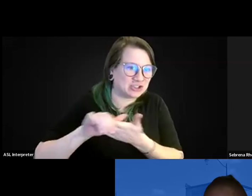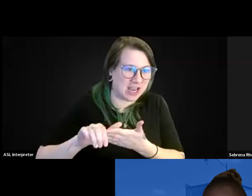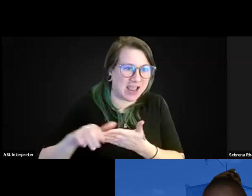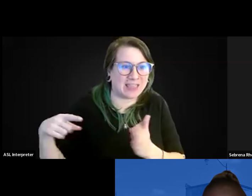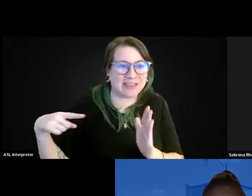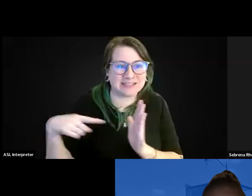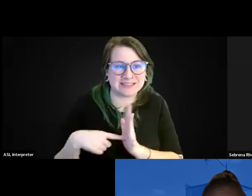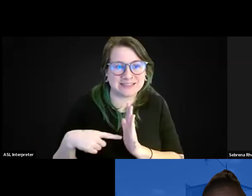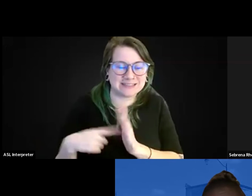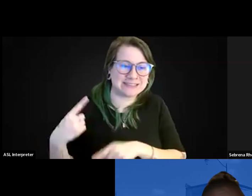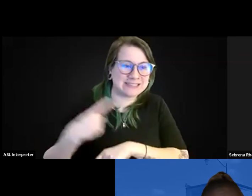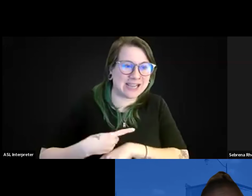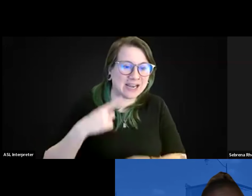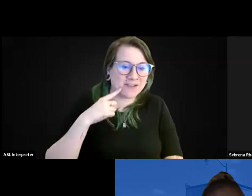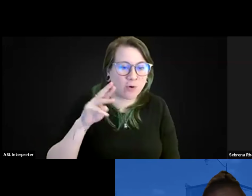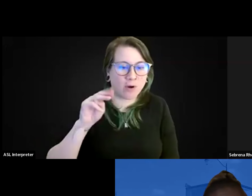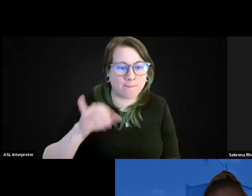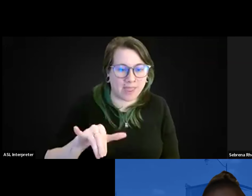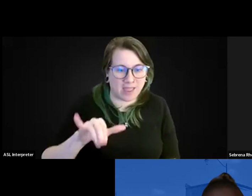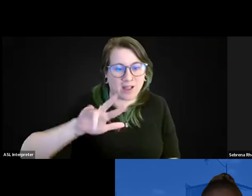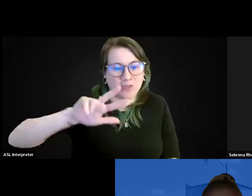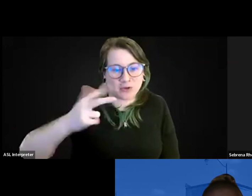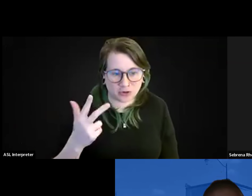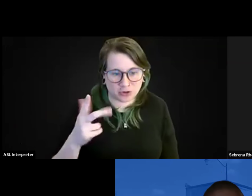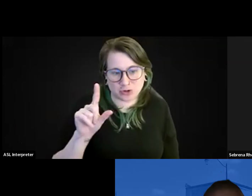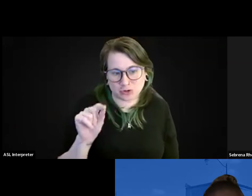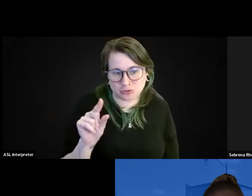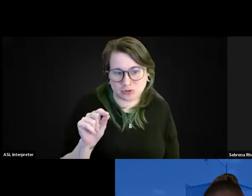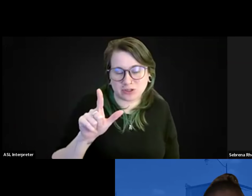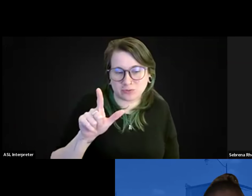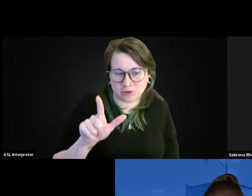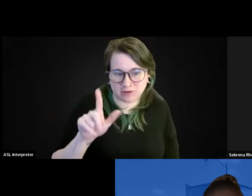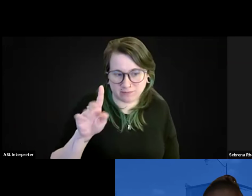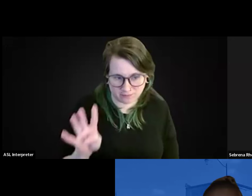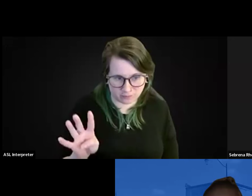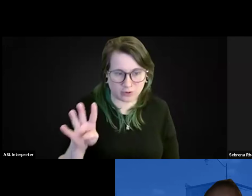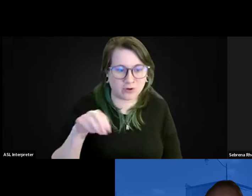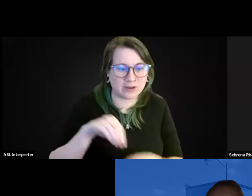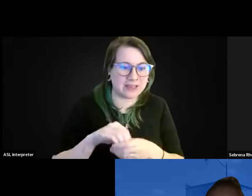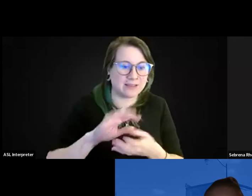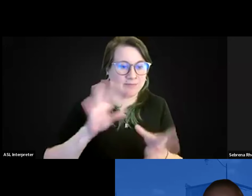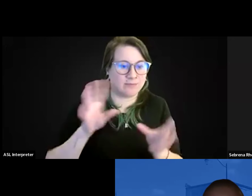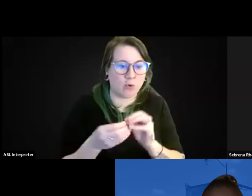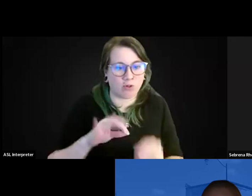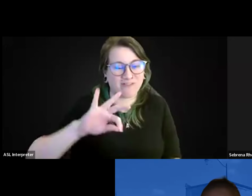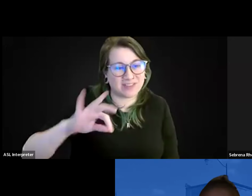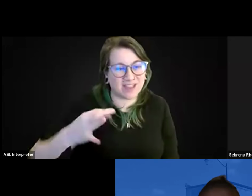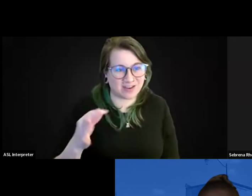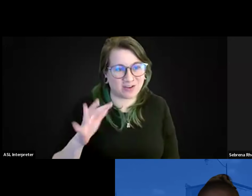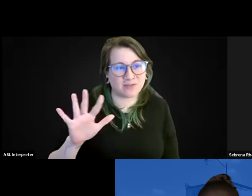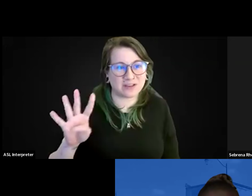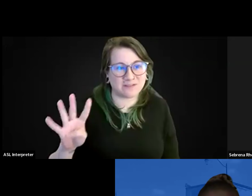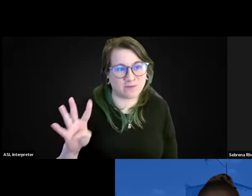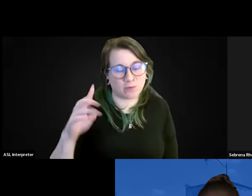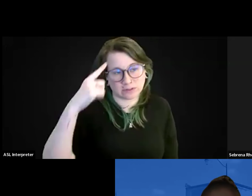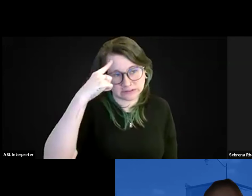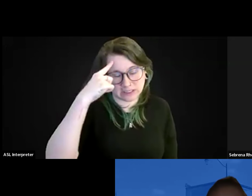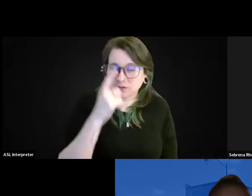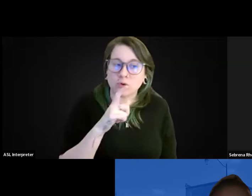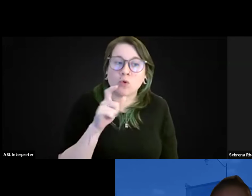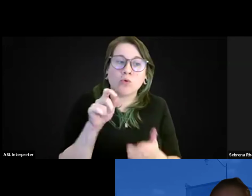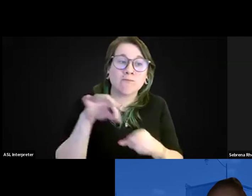for May the 3rd, 2024 in the amount of $9.54. We do not need to revote on that